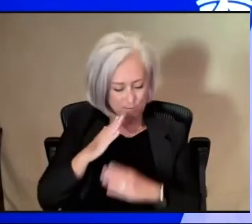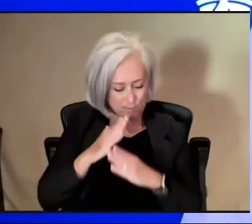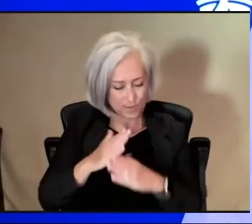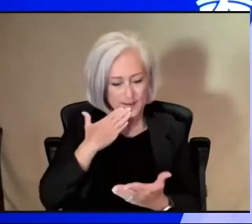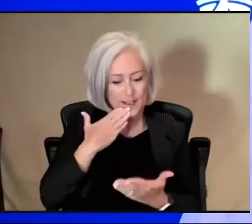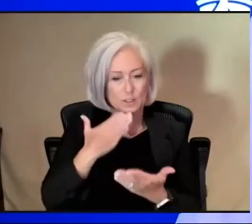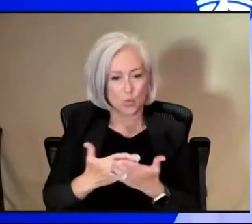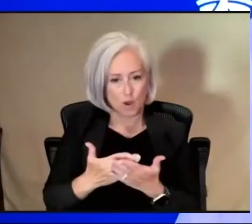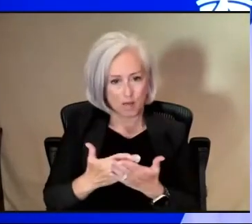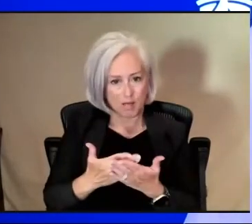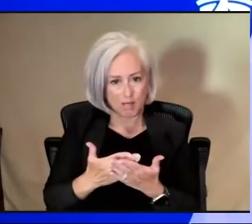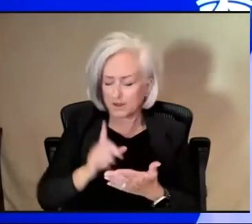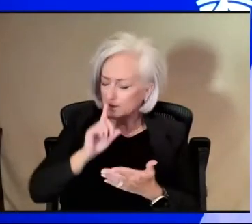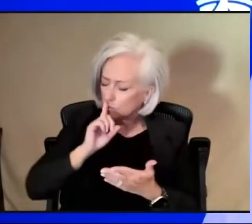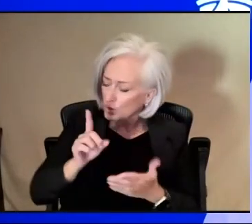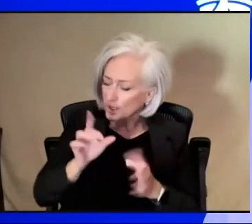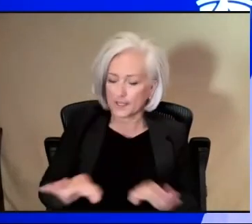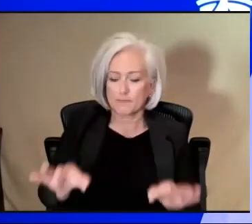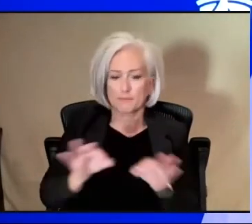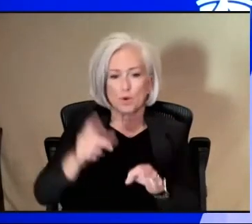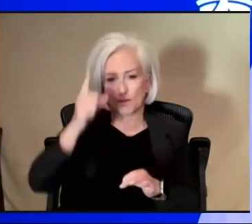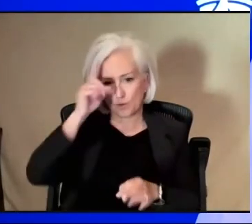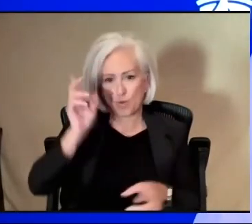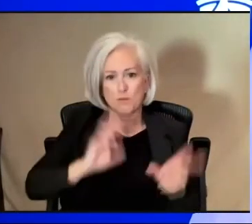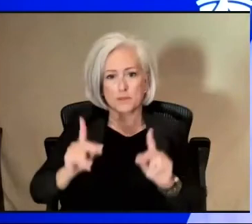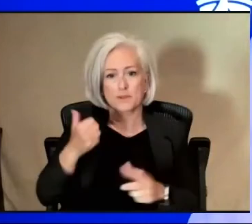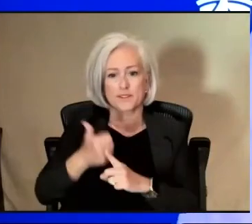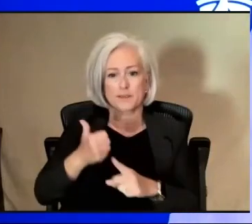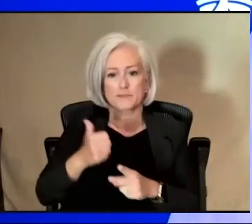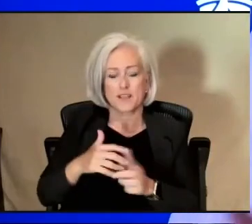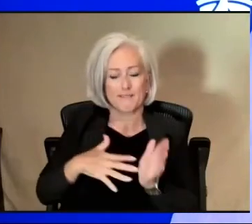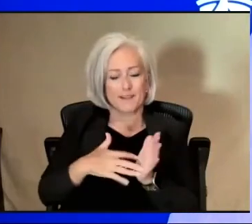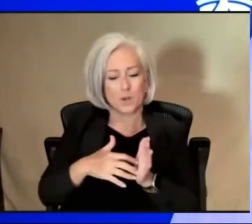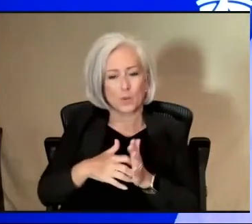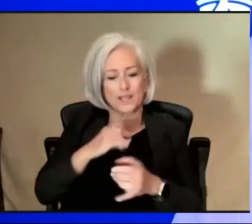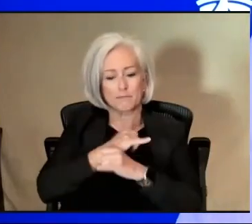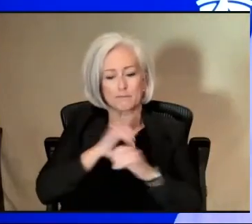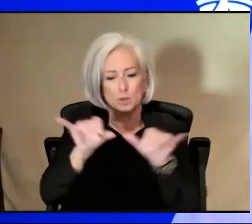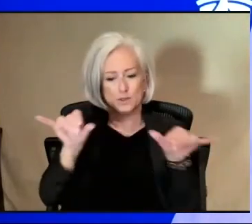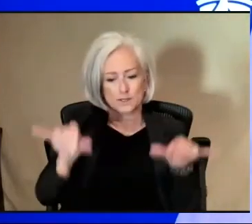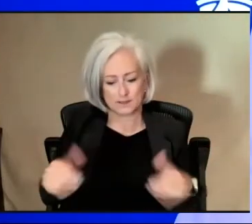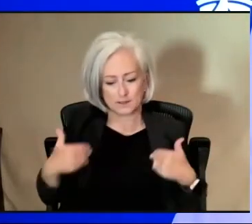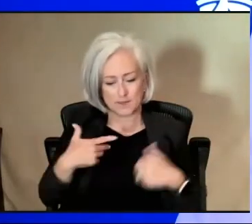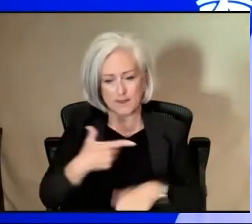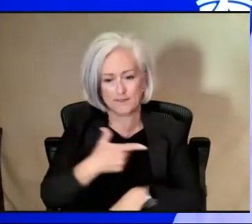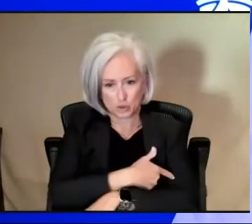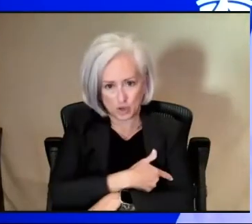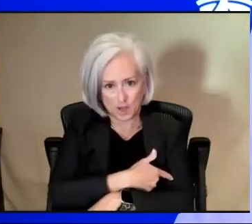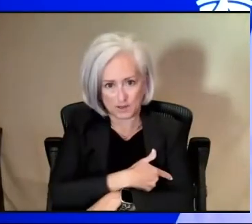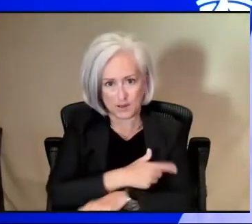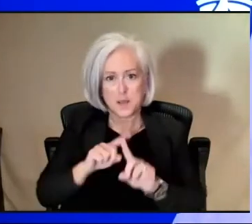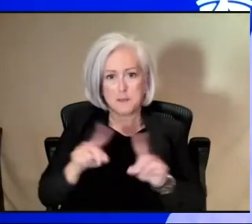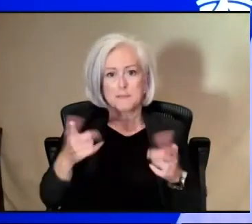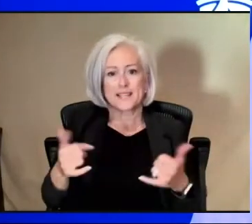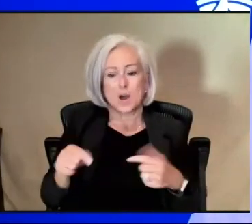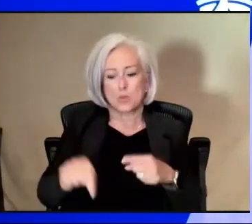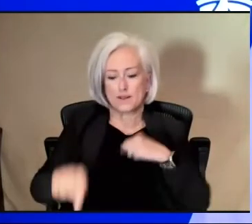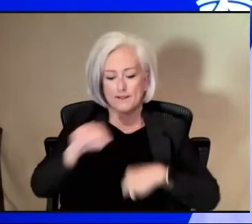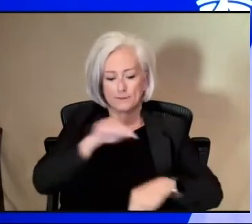extremely important for those people that are immunosuppressed. But we've also now had to go back because of the